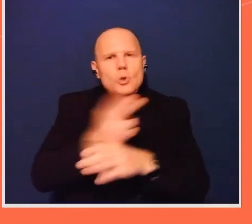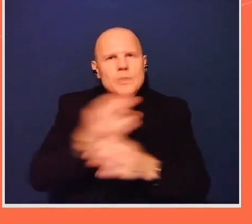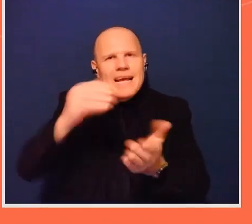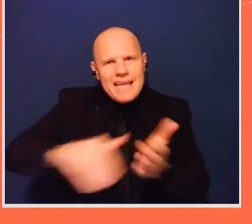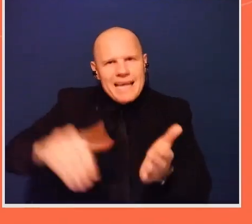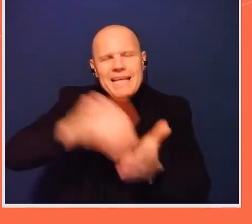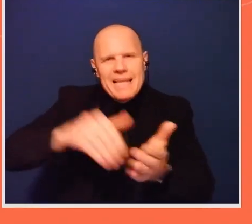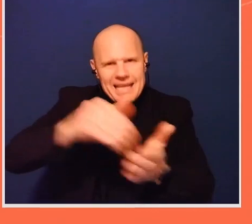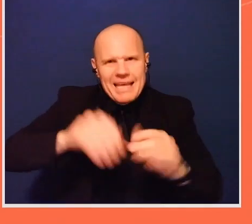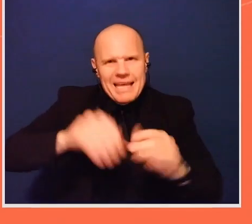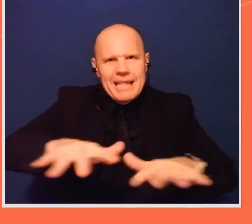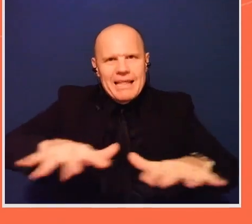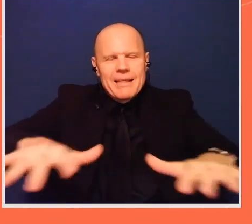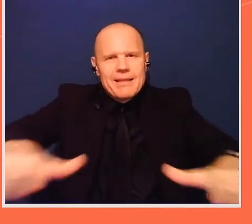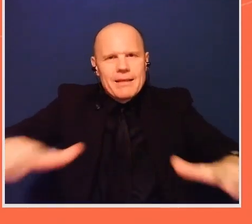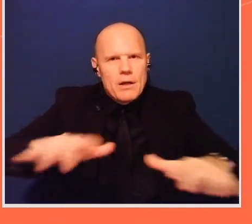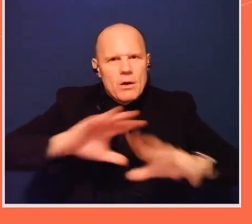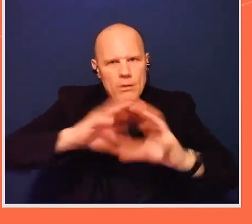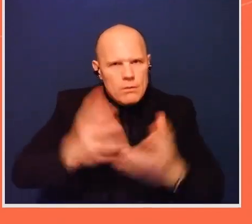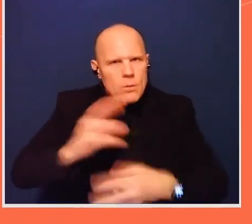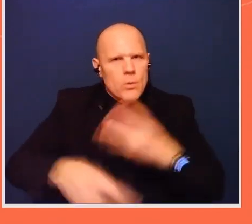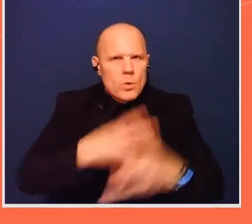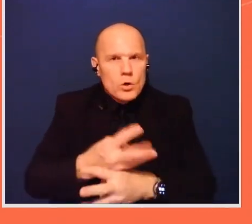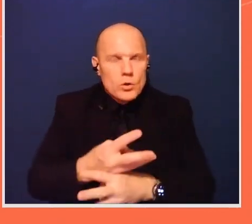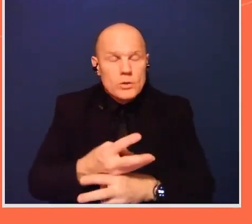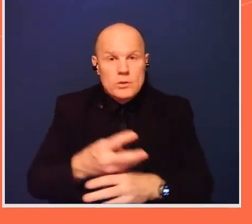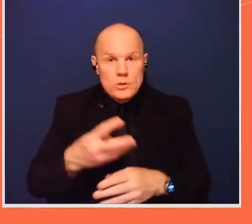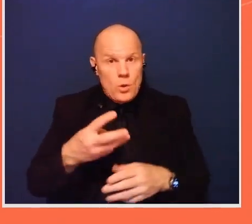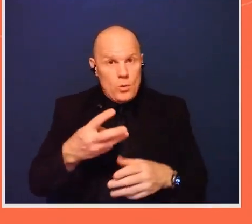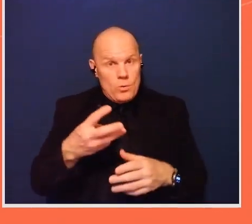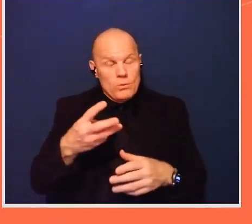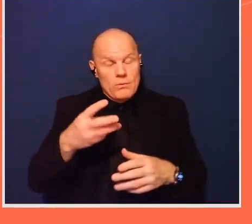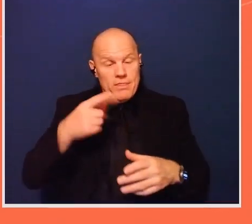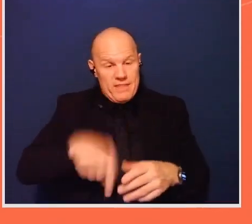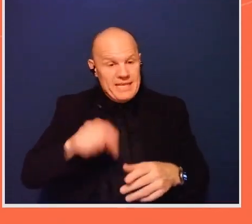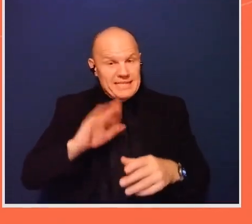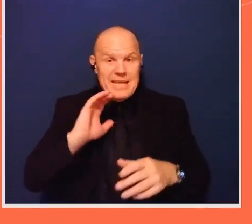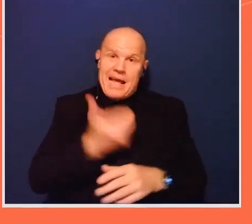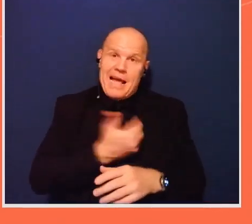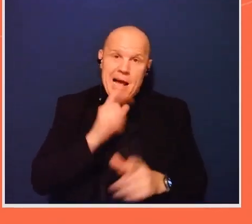combating climate-related impacts on the ocean and marine pollution,